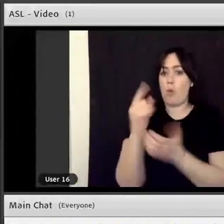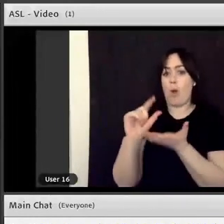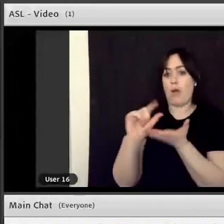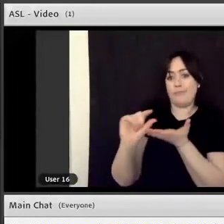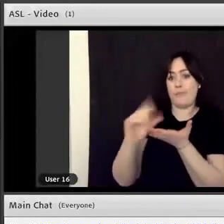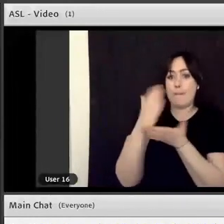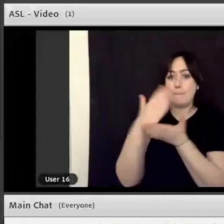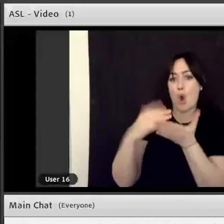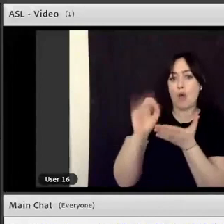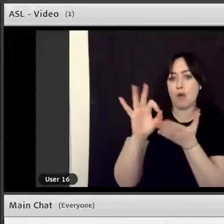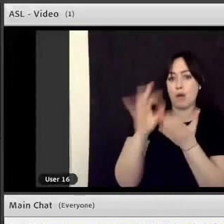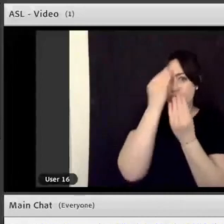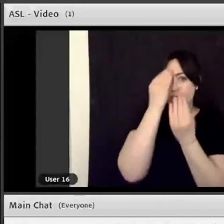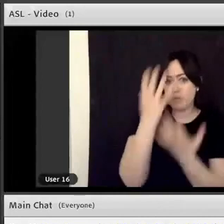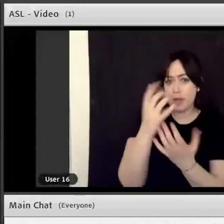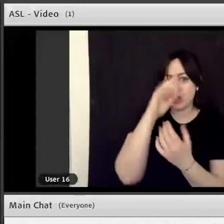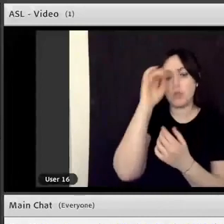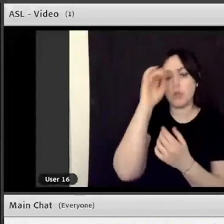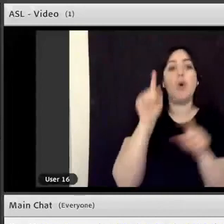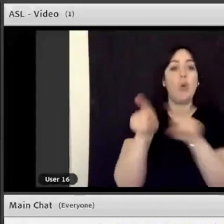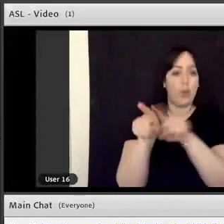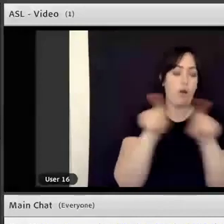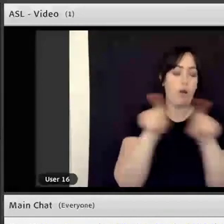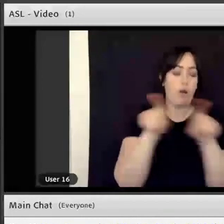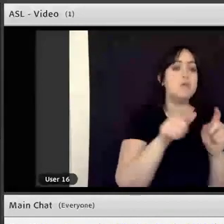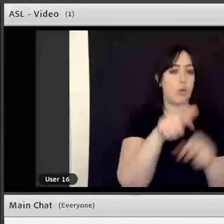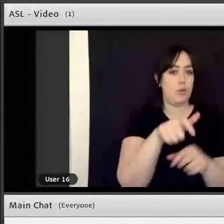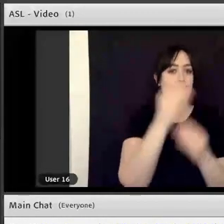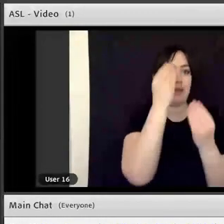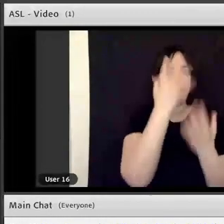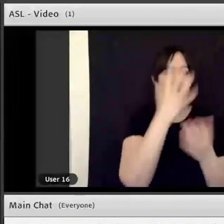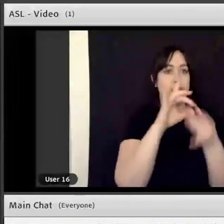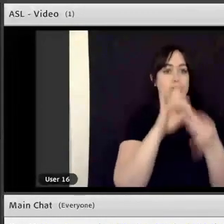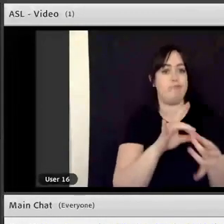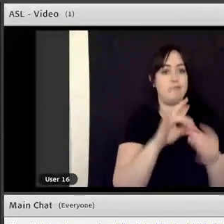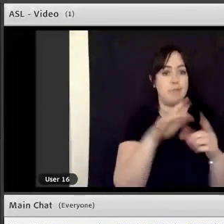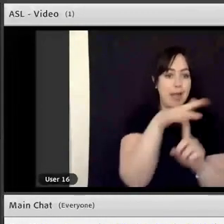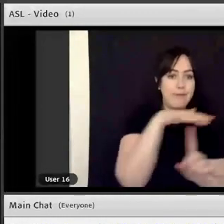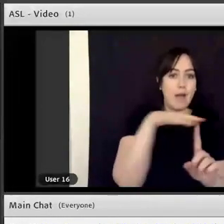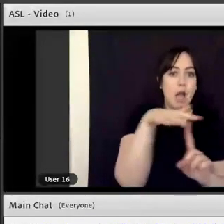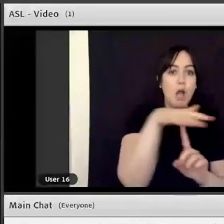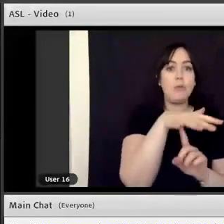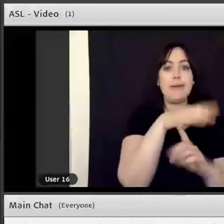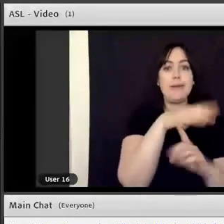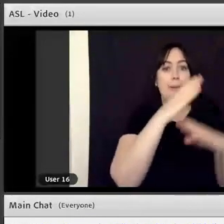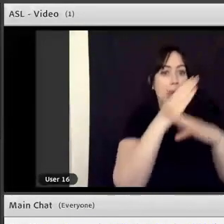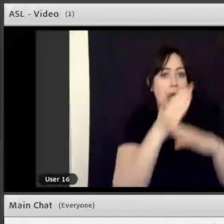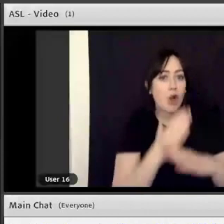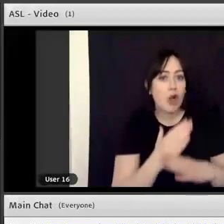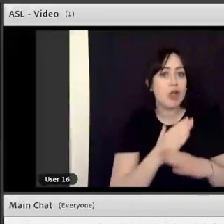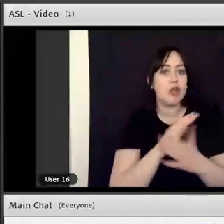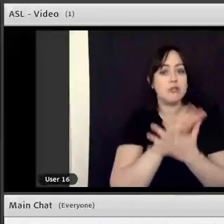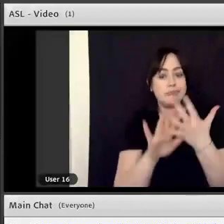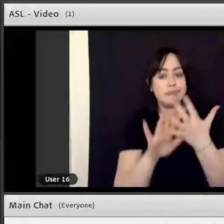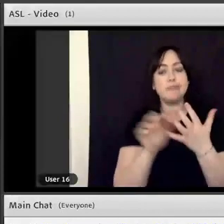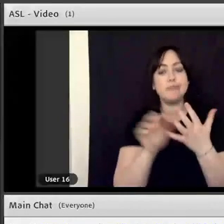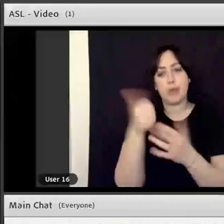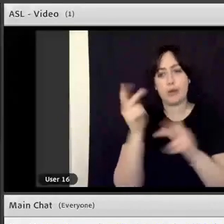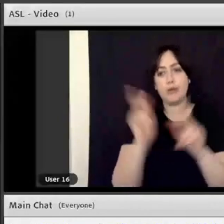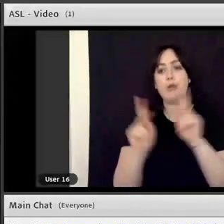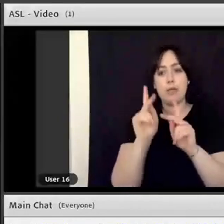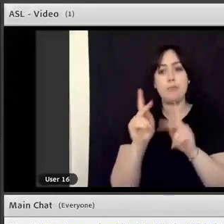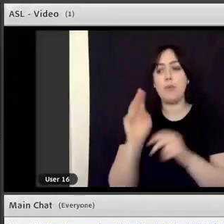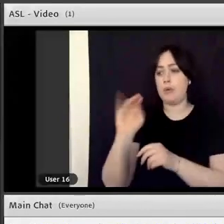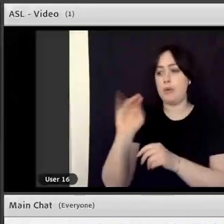the information on the environment and the barriers as well, and that's what Mitch and other people have brought up, and that's vital